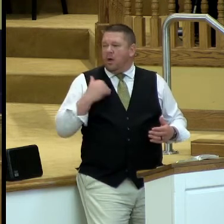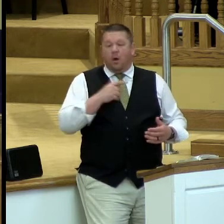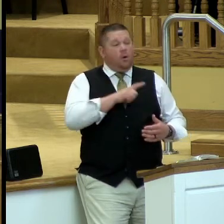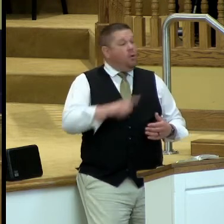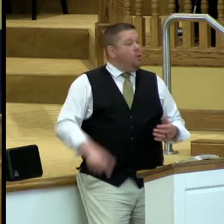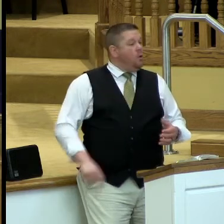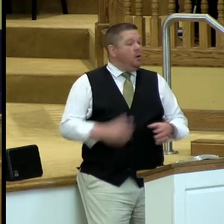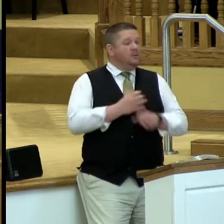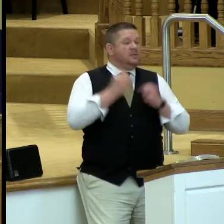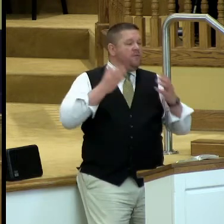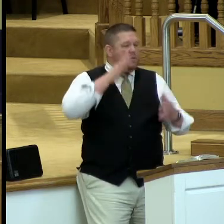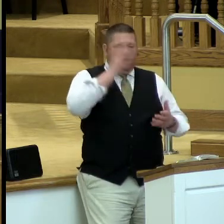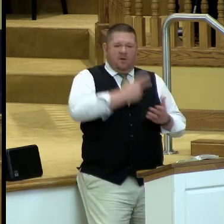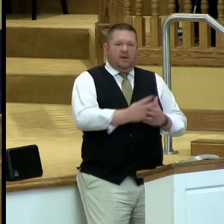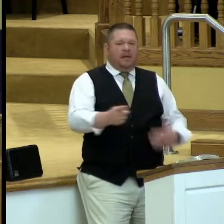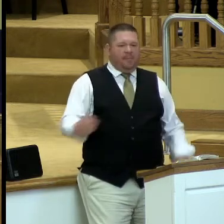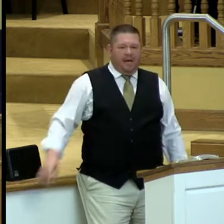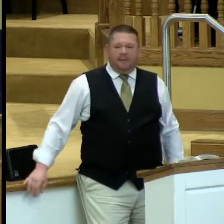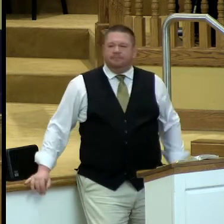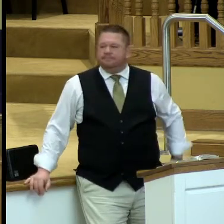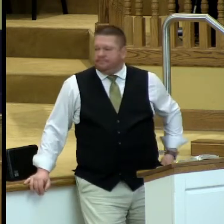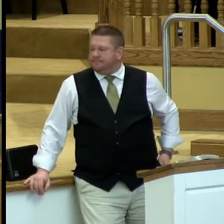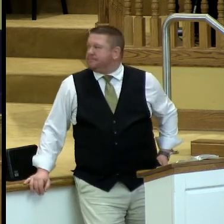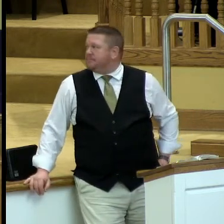Our Lord and Savior will not fail you. Amen.